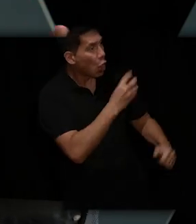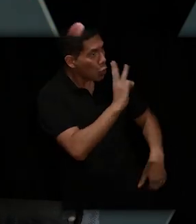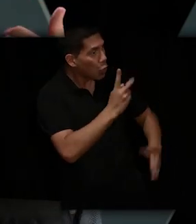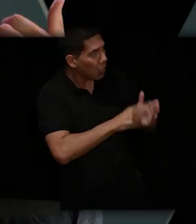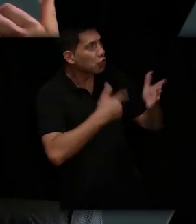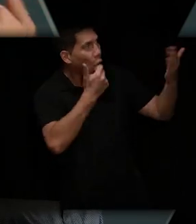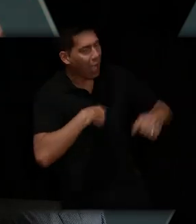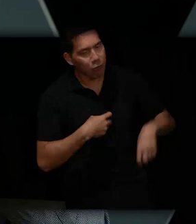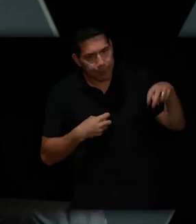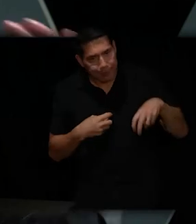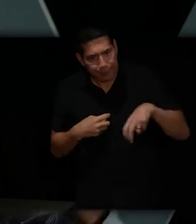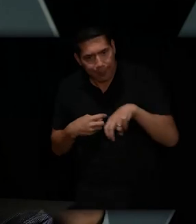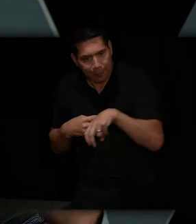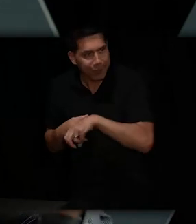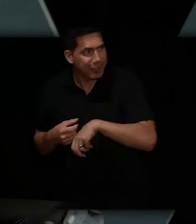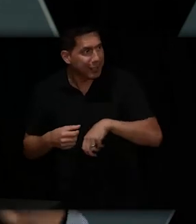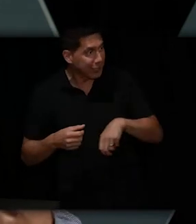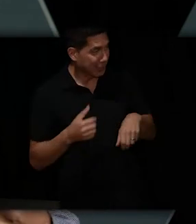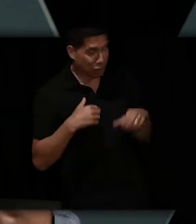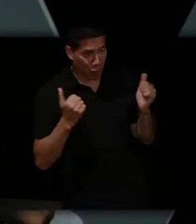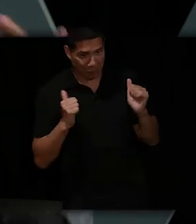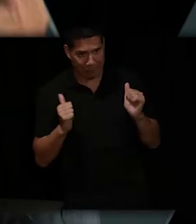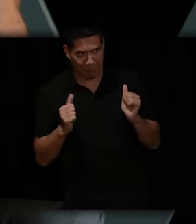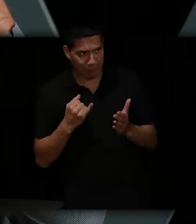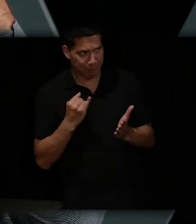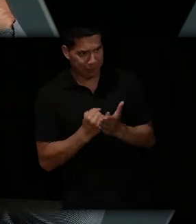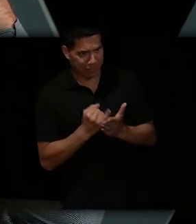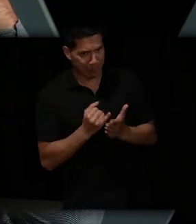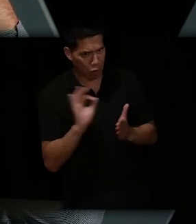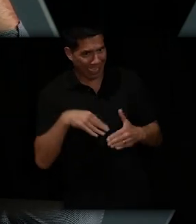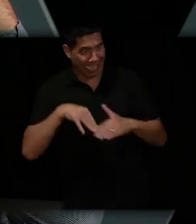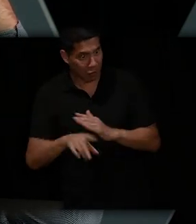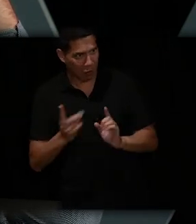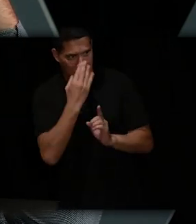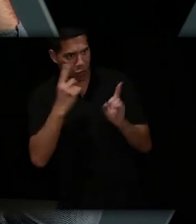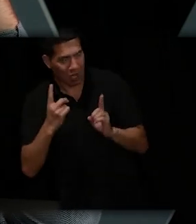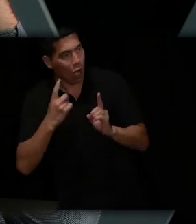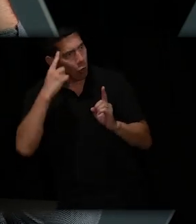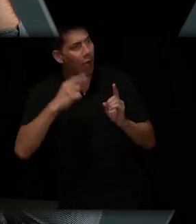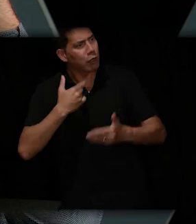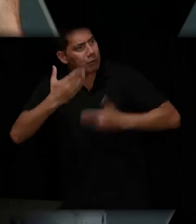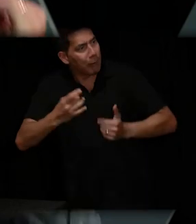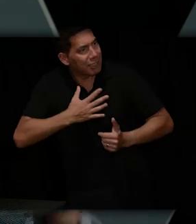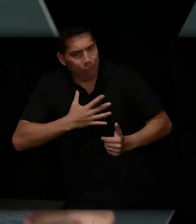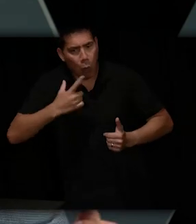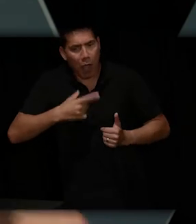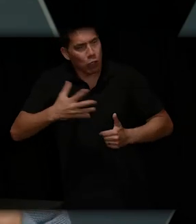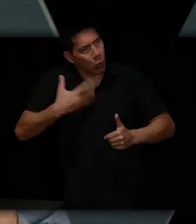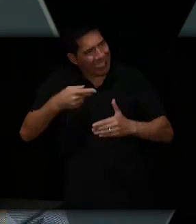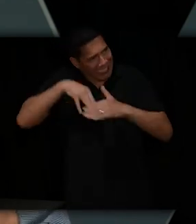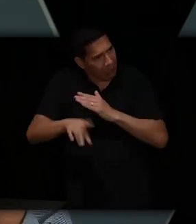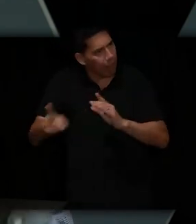over. And so I'd already made enough of a mistake by not getting in the photo, but then I thought, I need to explain myself, why wasn't I gonna get in the photo? So